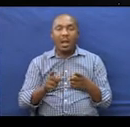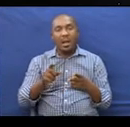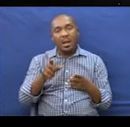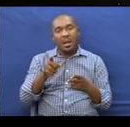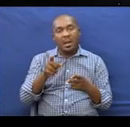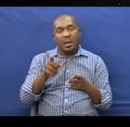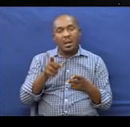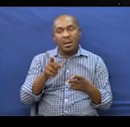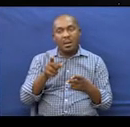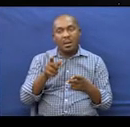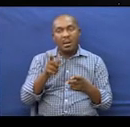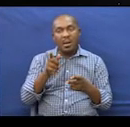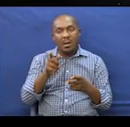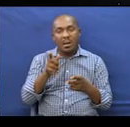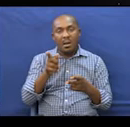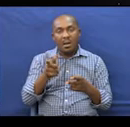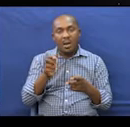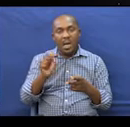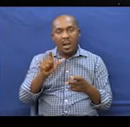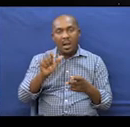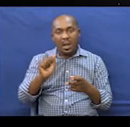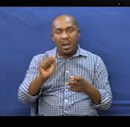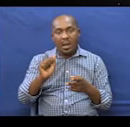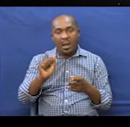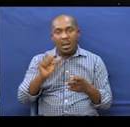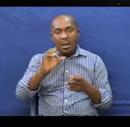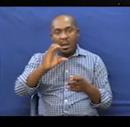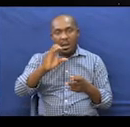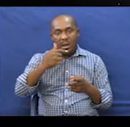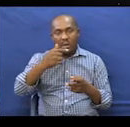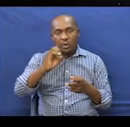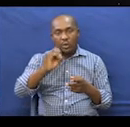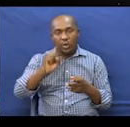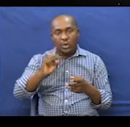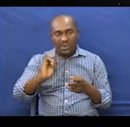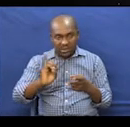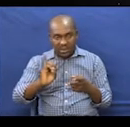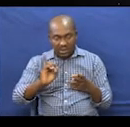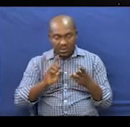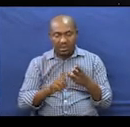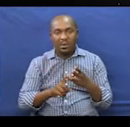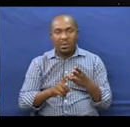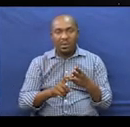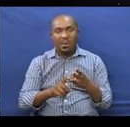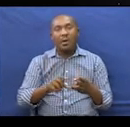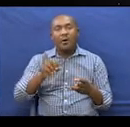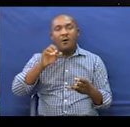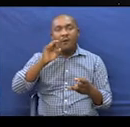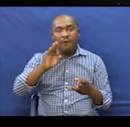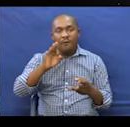galactose. Galactose is another example of carbohydrate. Another is